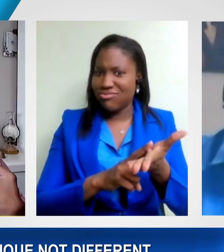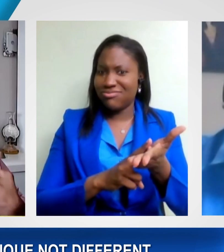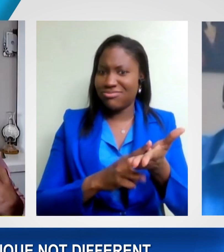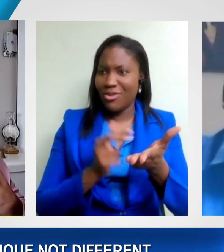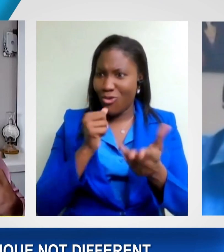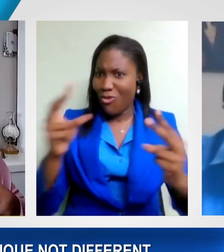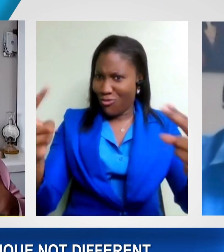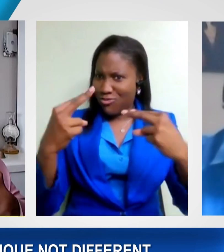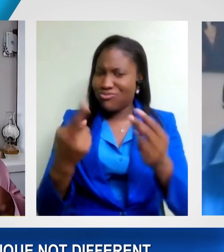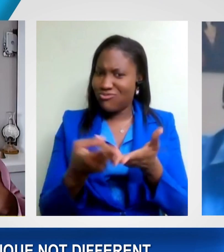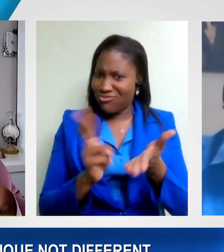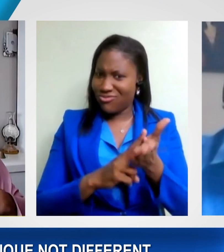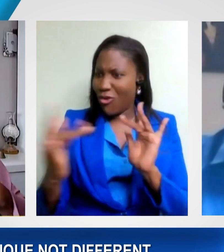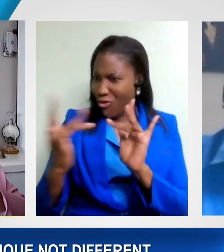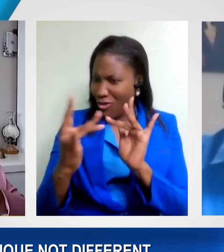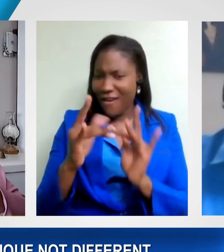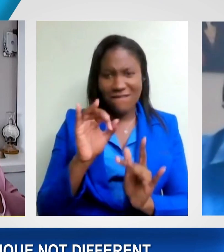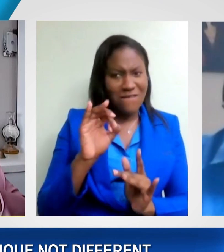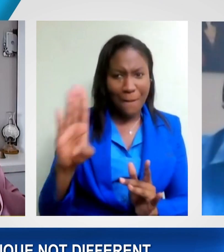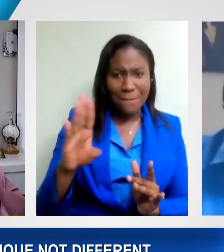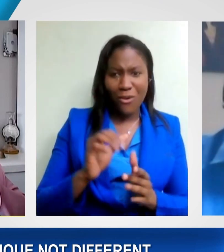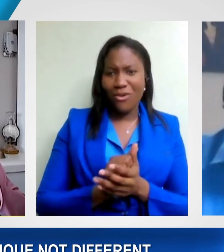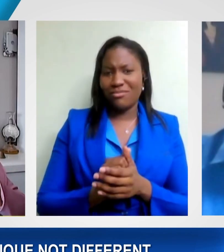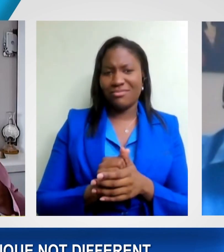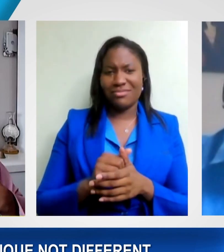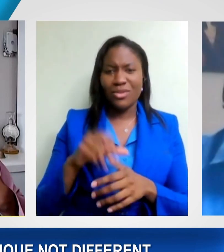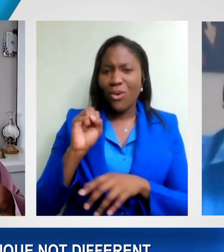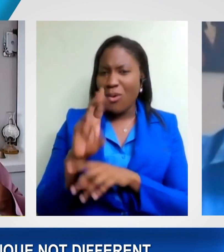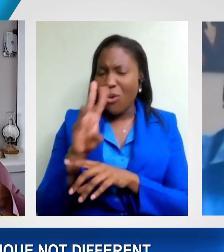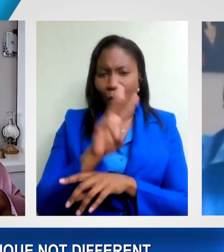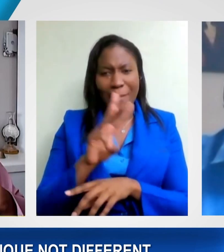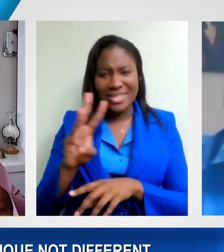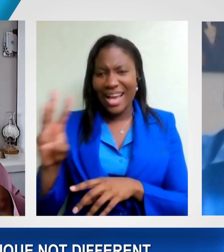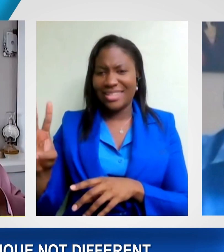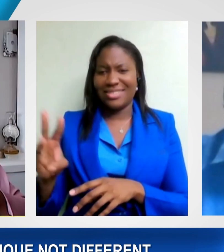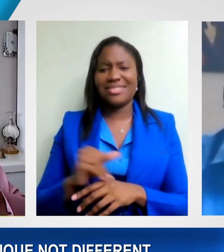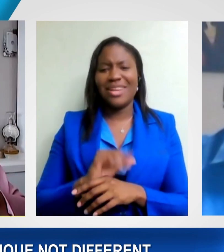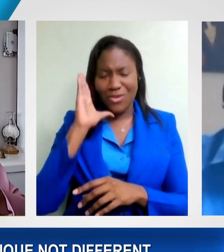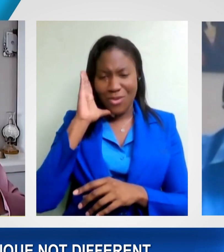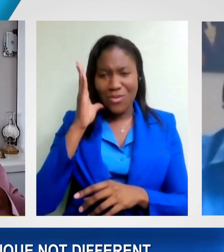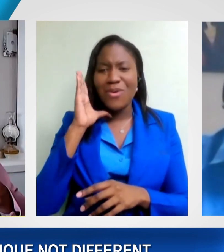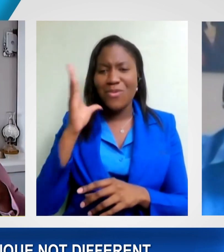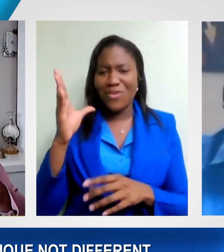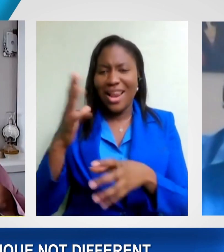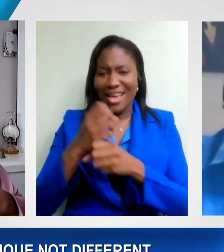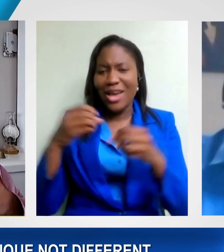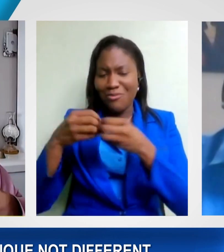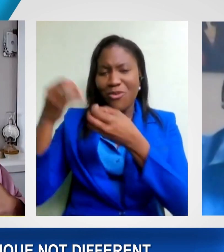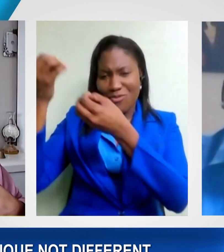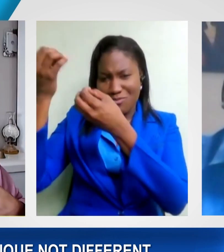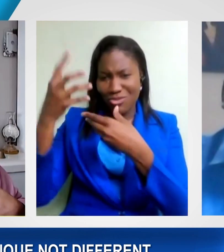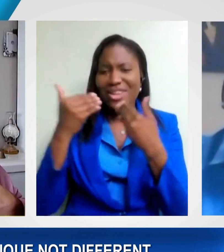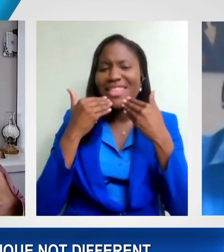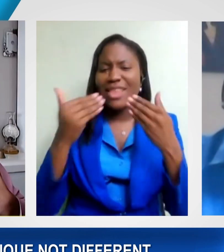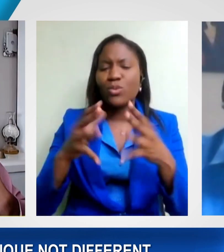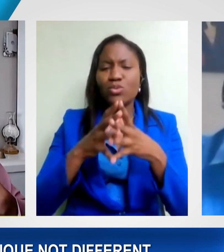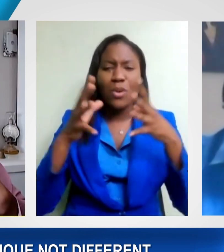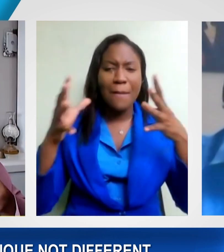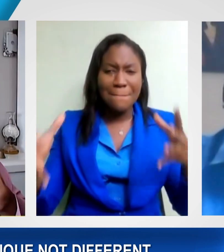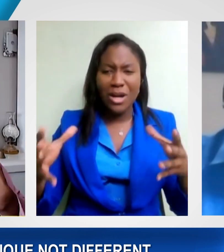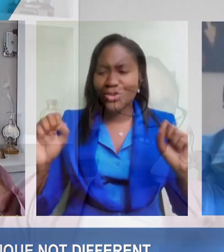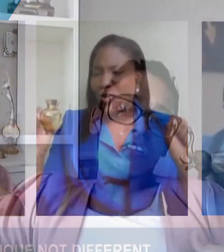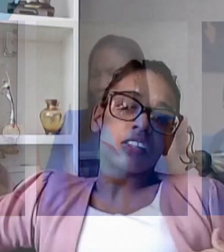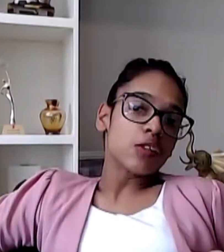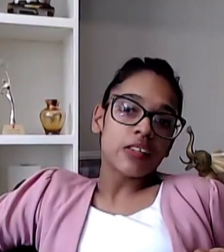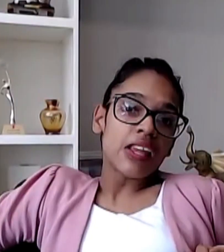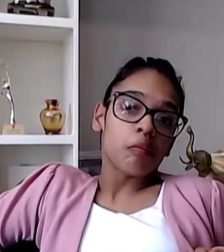out via Facebook or on their website. I'm sure you will get further details. So thank you so much, everyone, for tuning